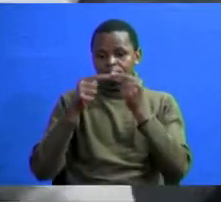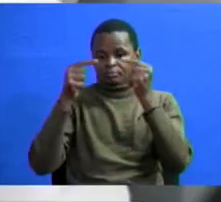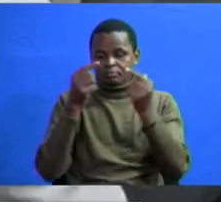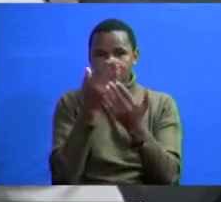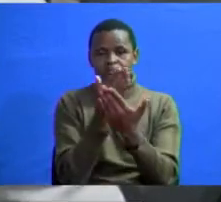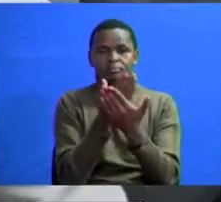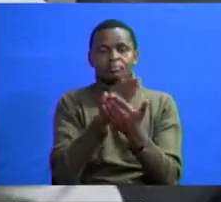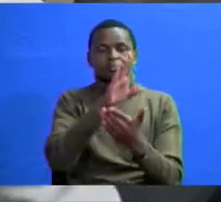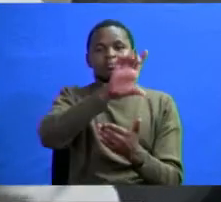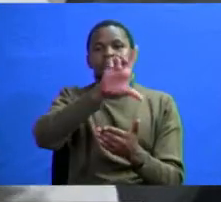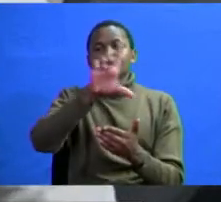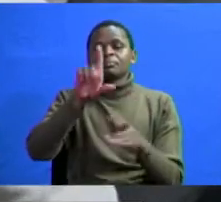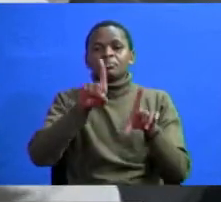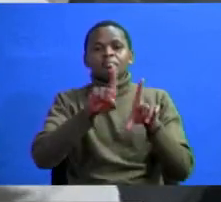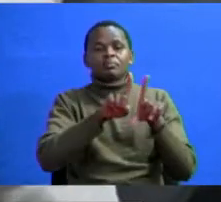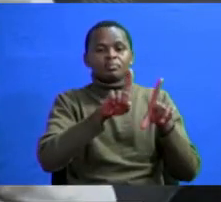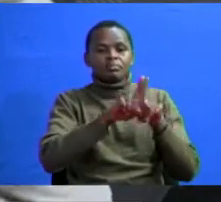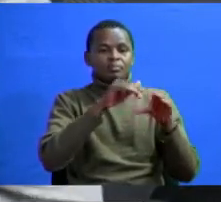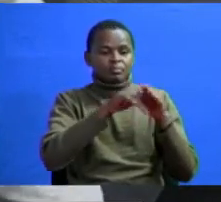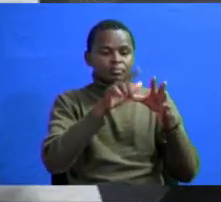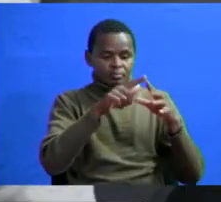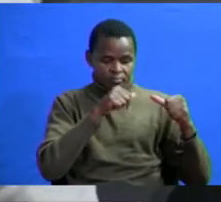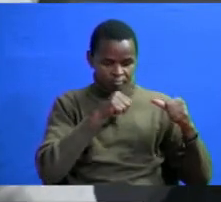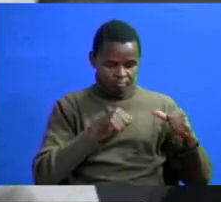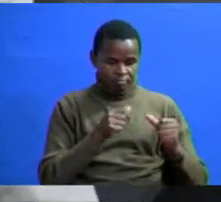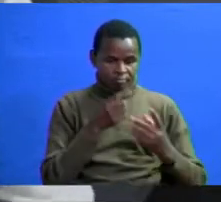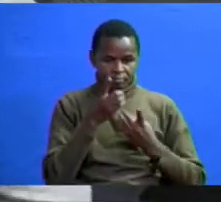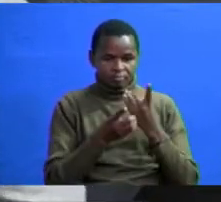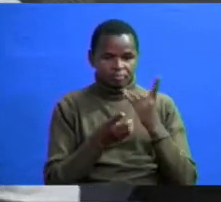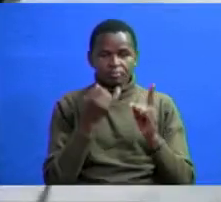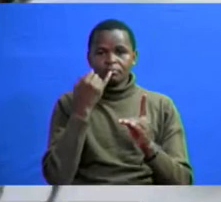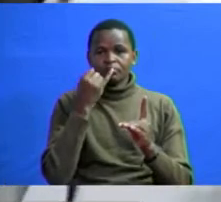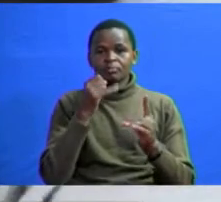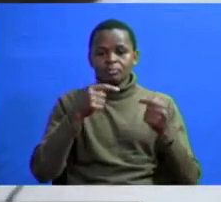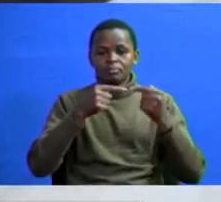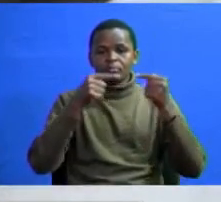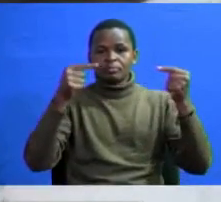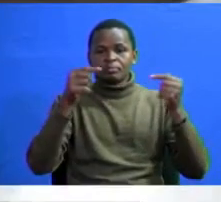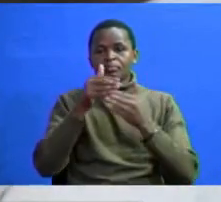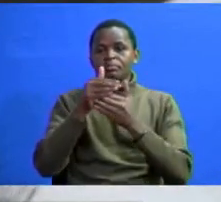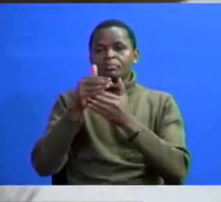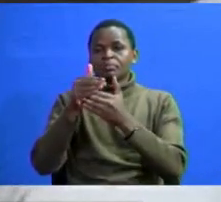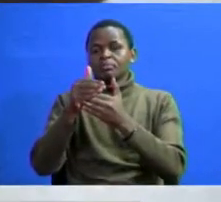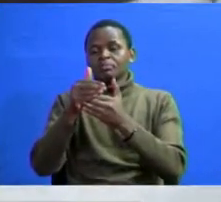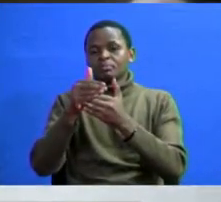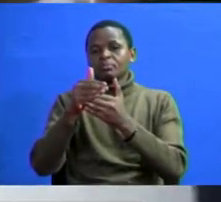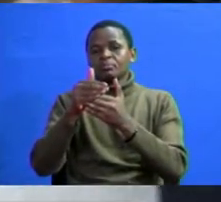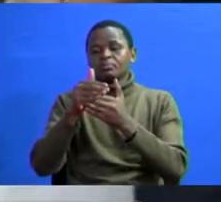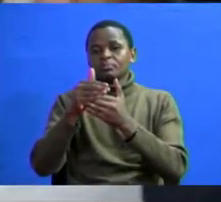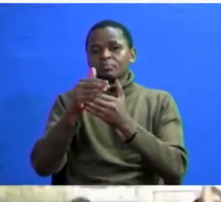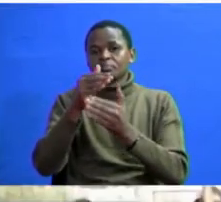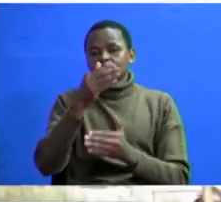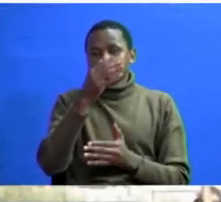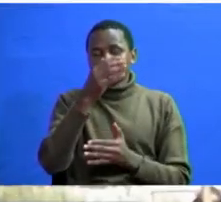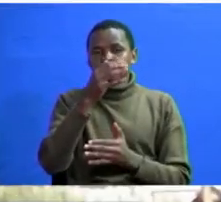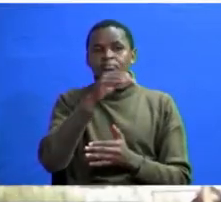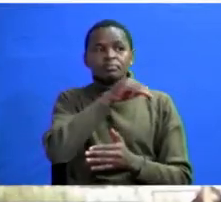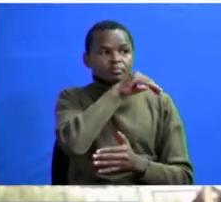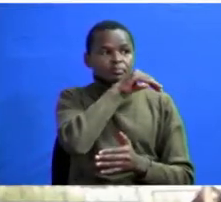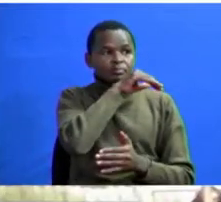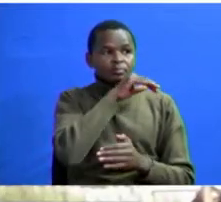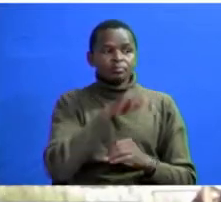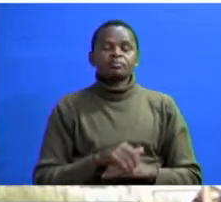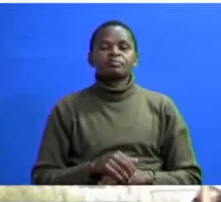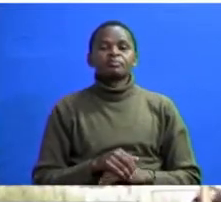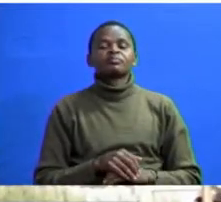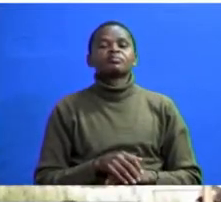bill. Also beamed into the heart of discussion is the opposition led by their party leader Raila Odinga.